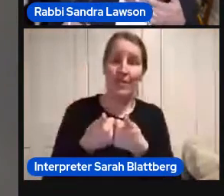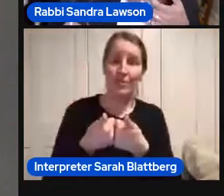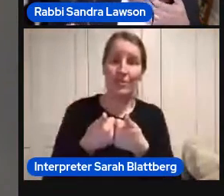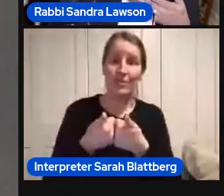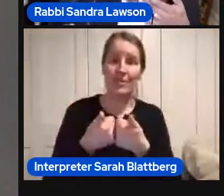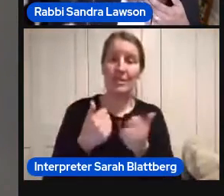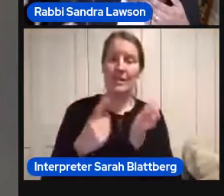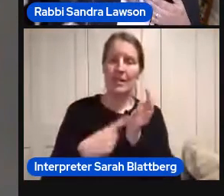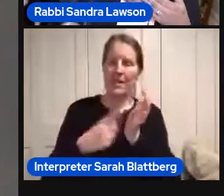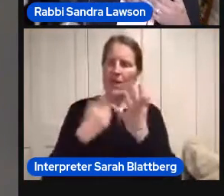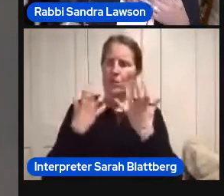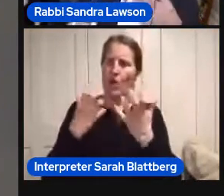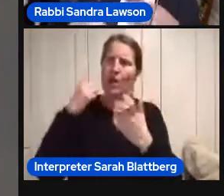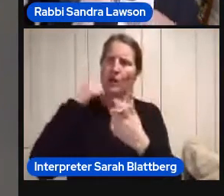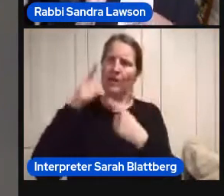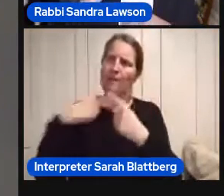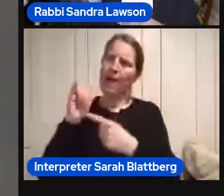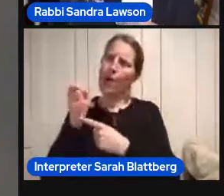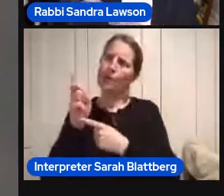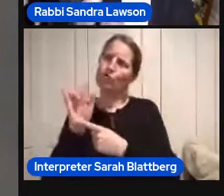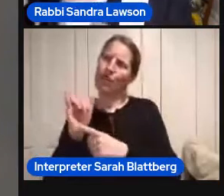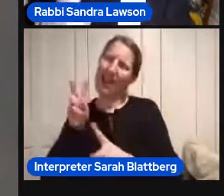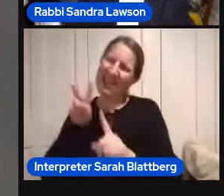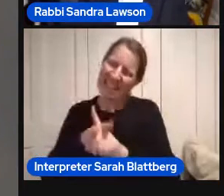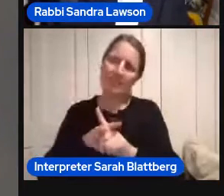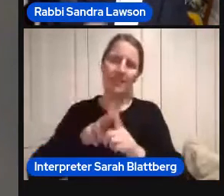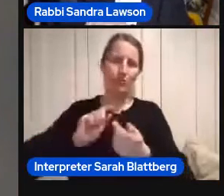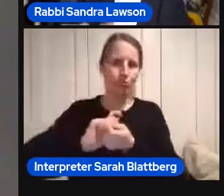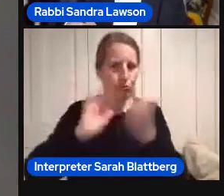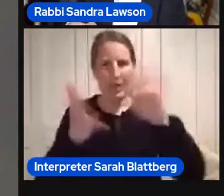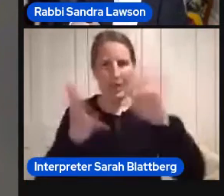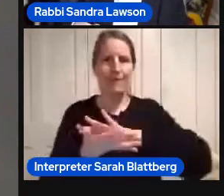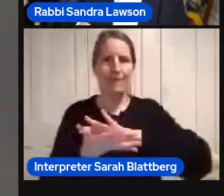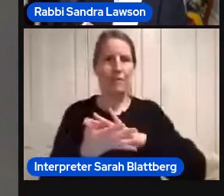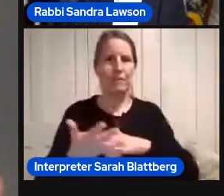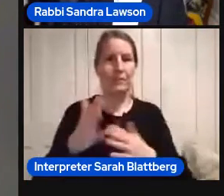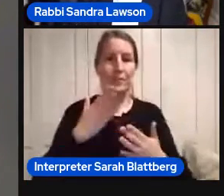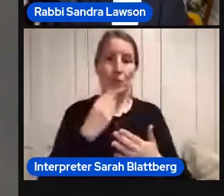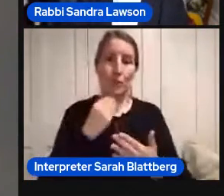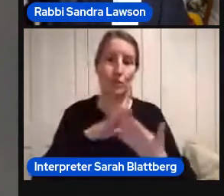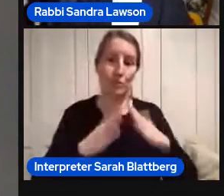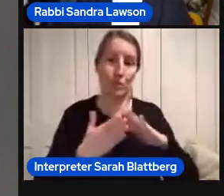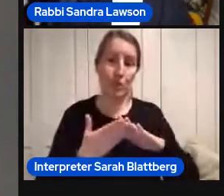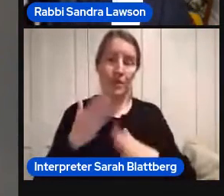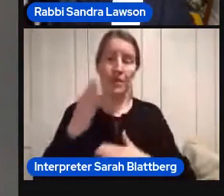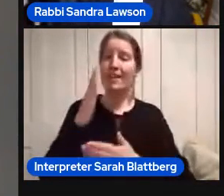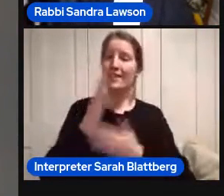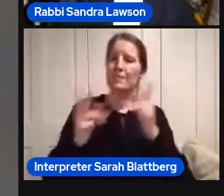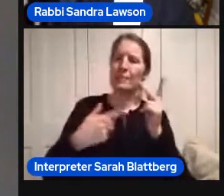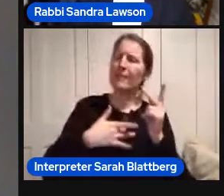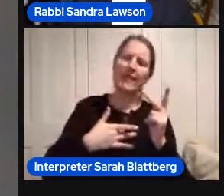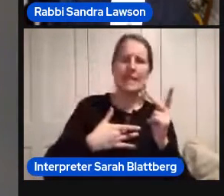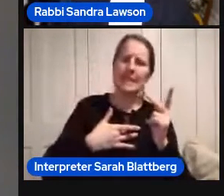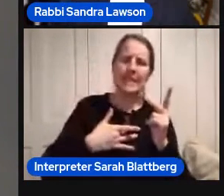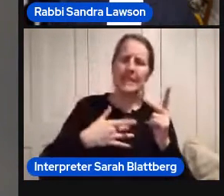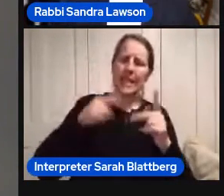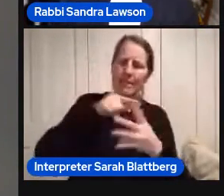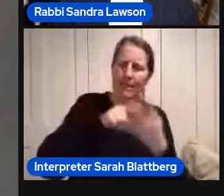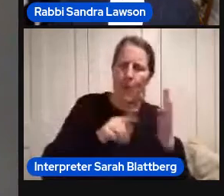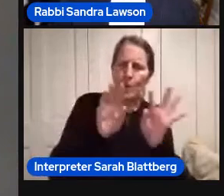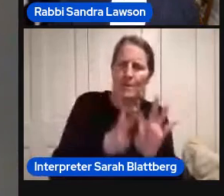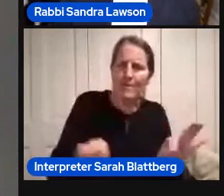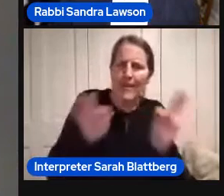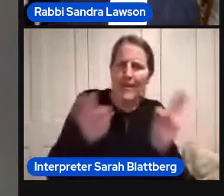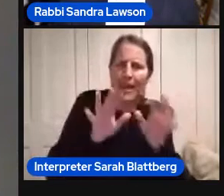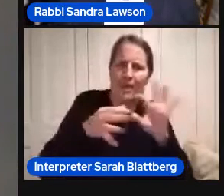Jedi values to transform the Jewish community, and others are focused on how we as Jews and our loved ones can use these values to